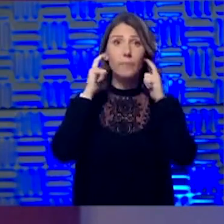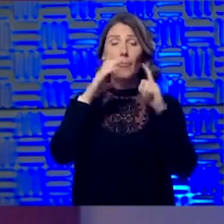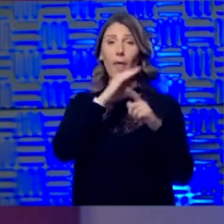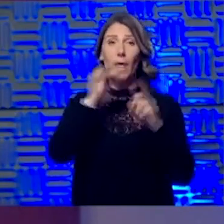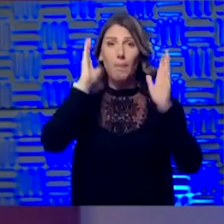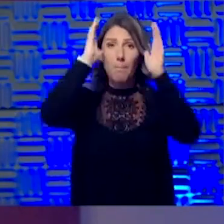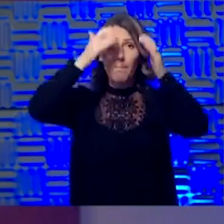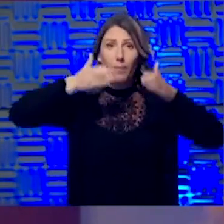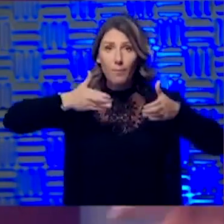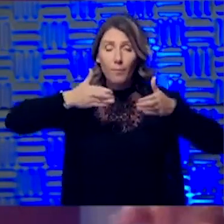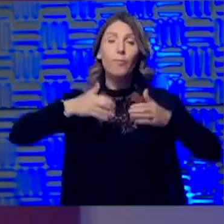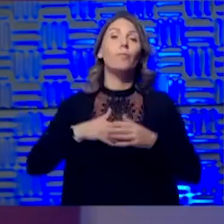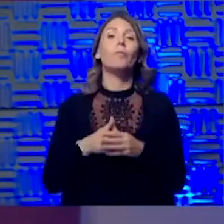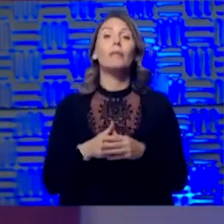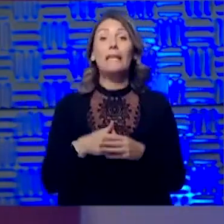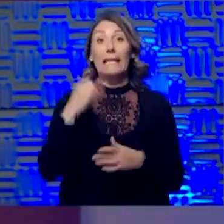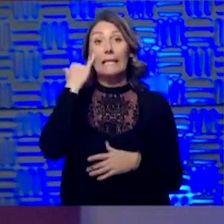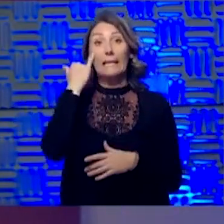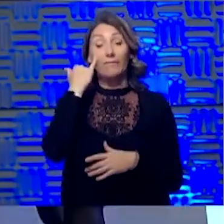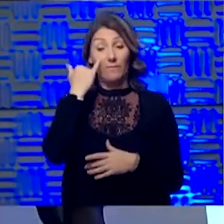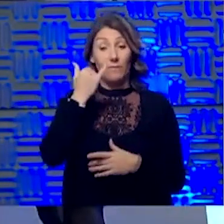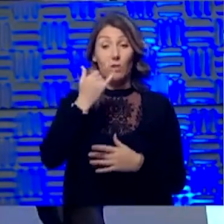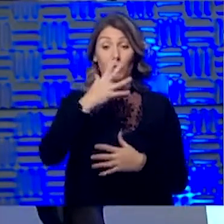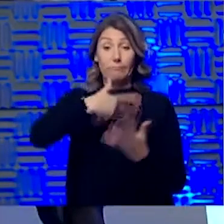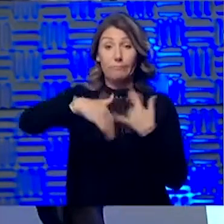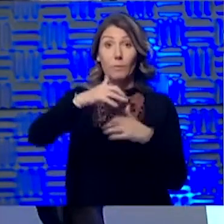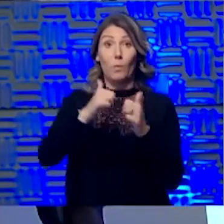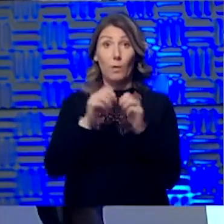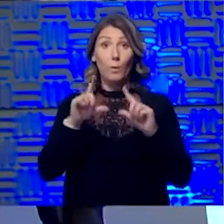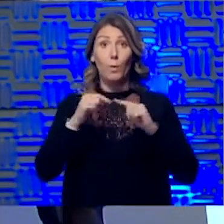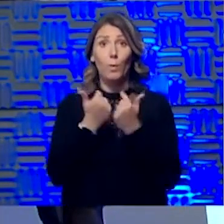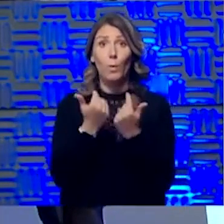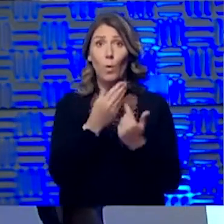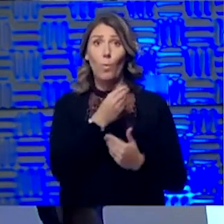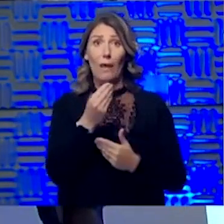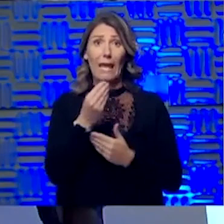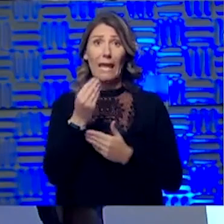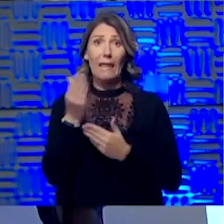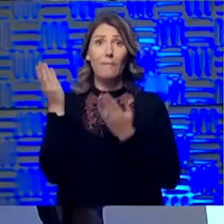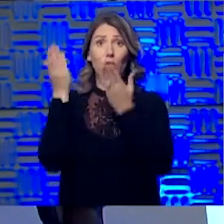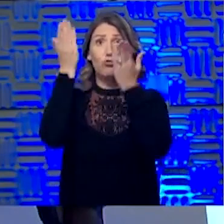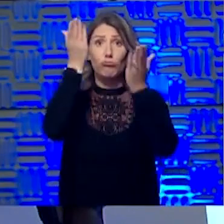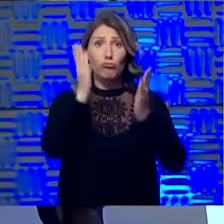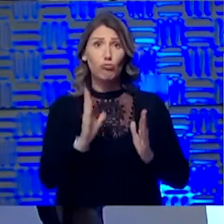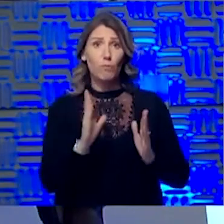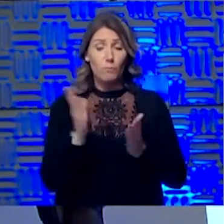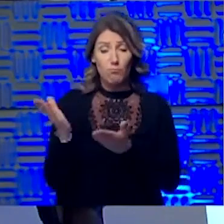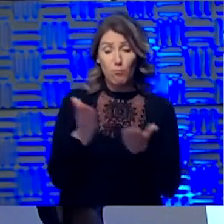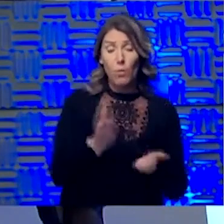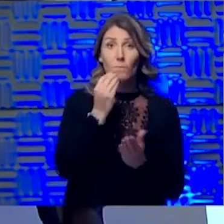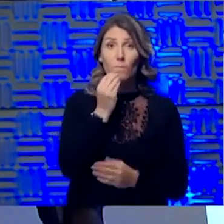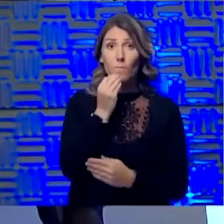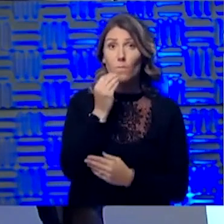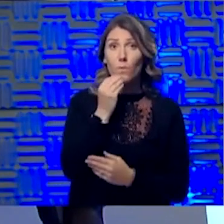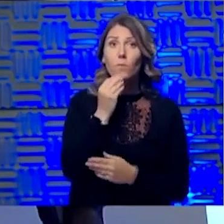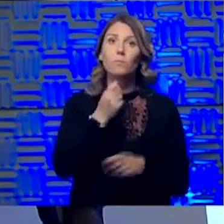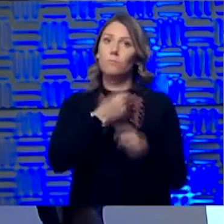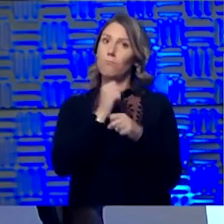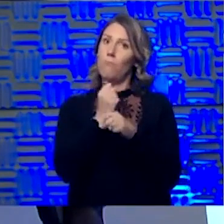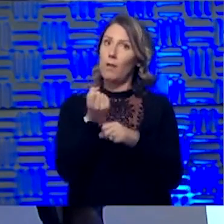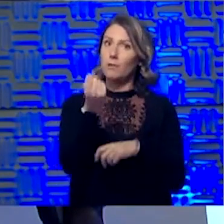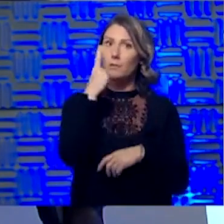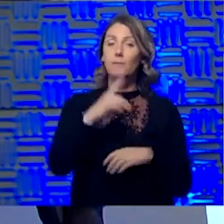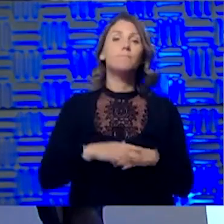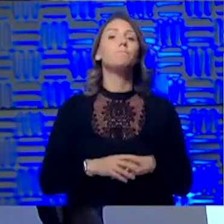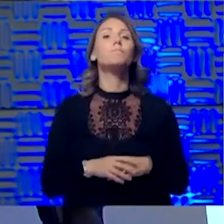interacting with Yeah, absolutely. like groups, Yeah, absolutely. and the servers to bring the food to you, or Yeah. I think that makes a lot of sense. What